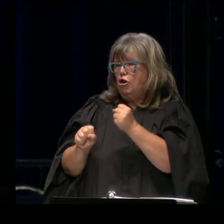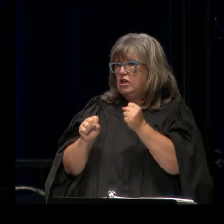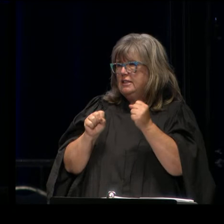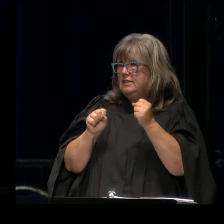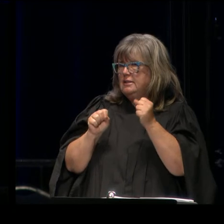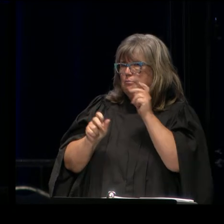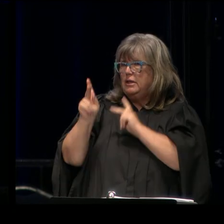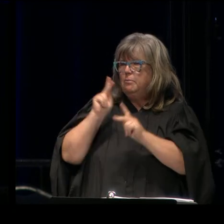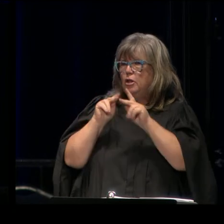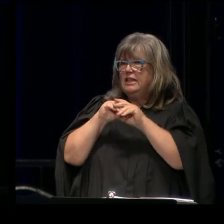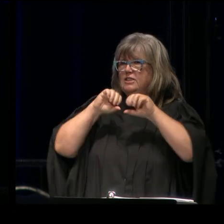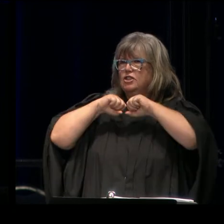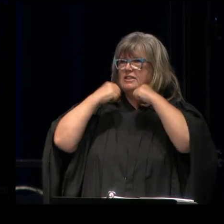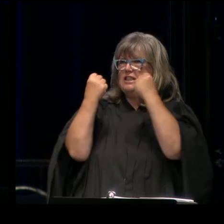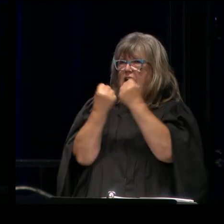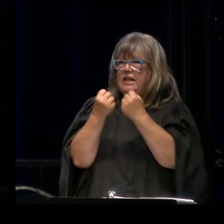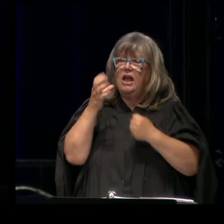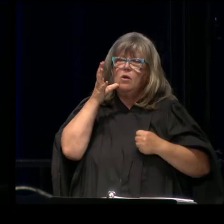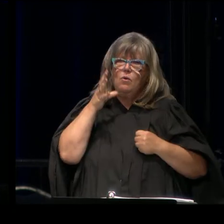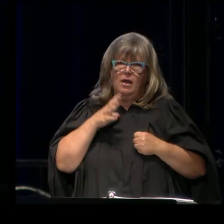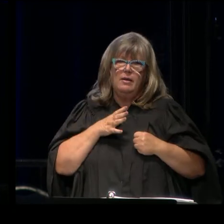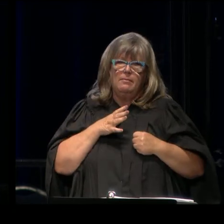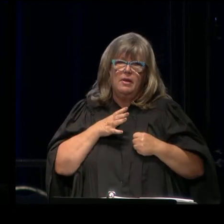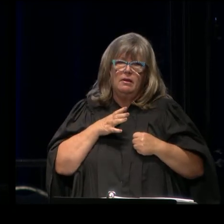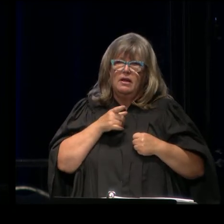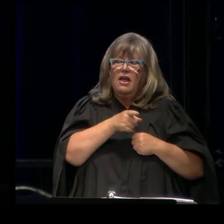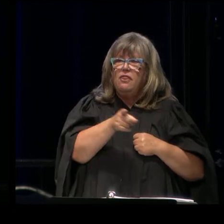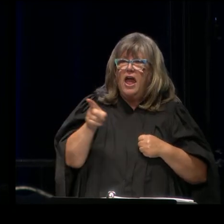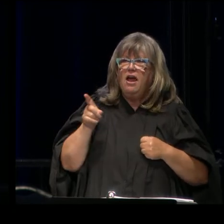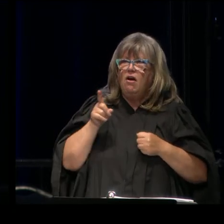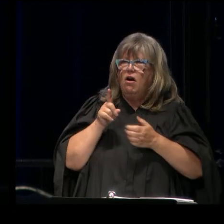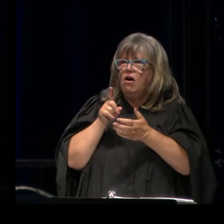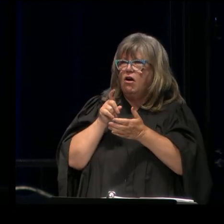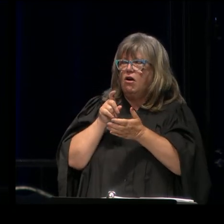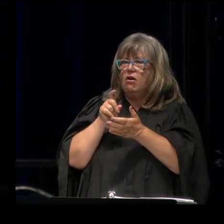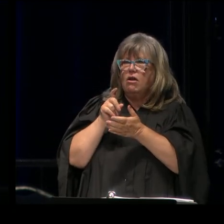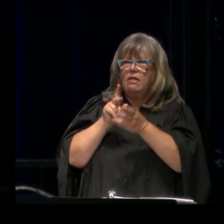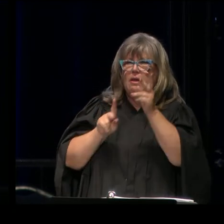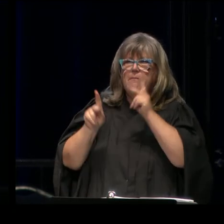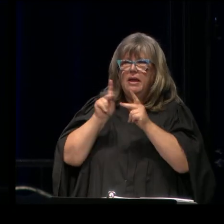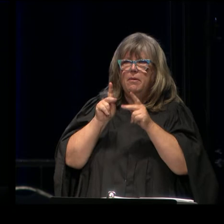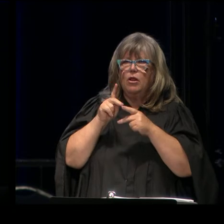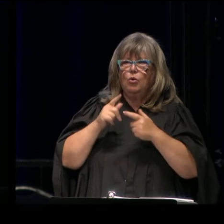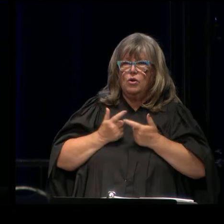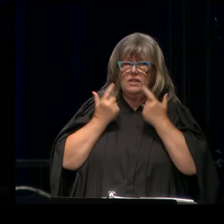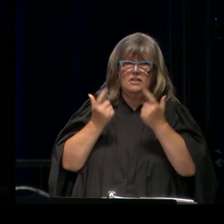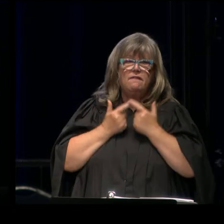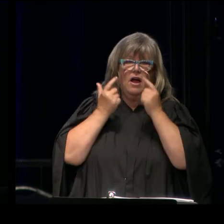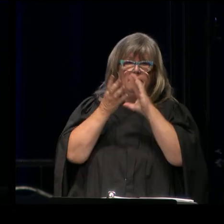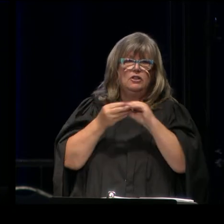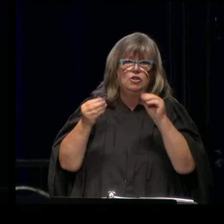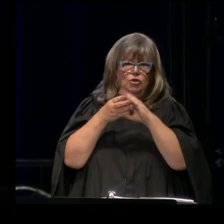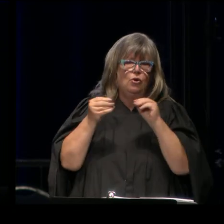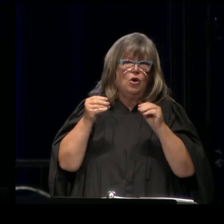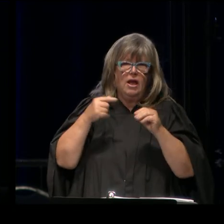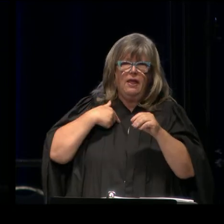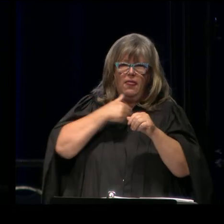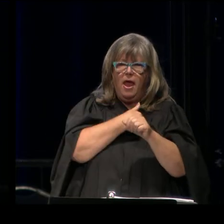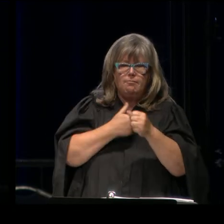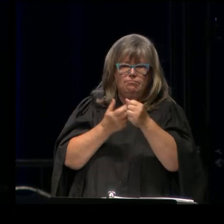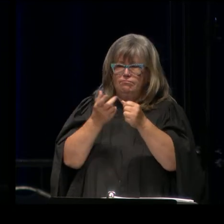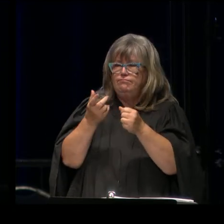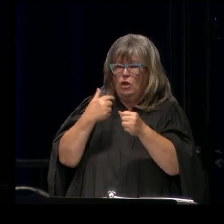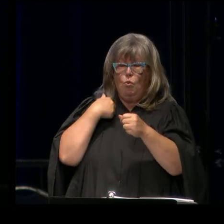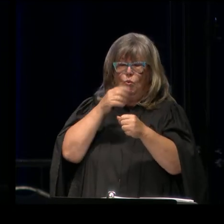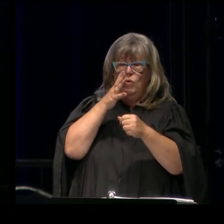The women are the author of the survival story of our world. They are the ones behind our existence